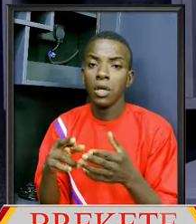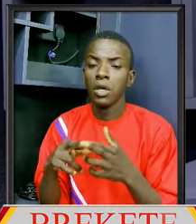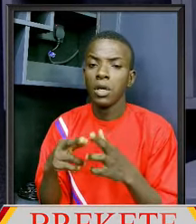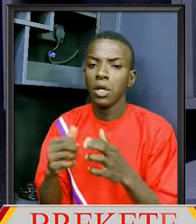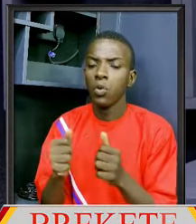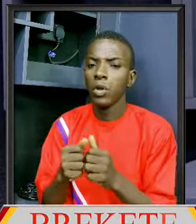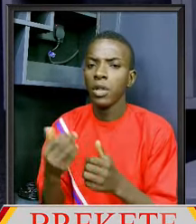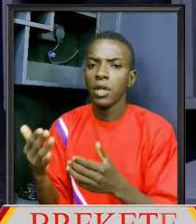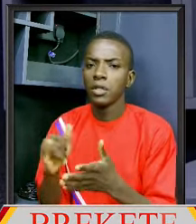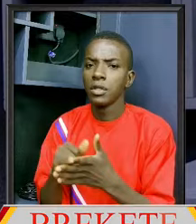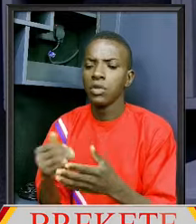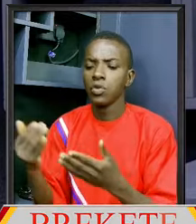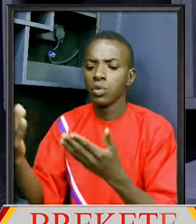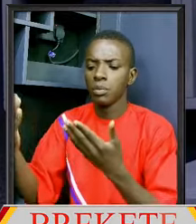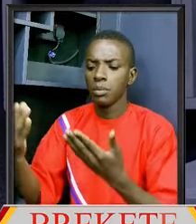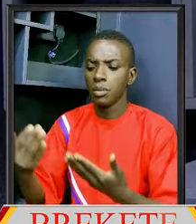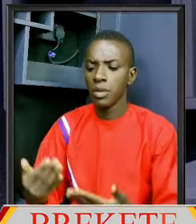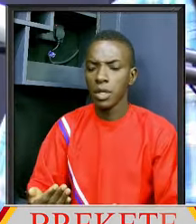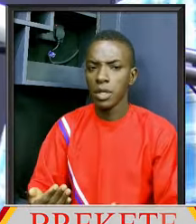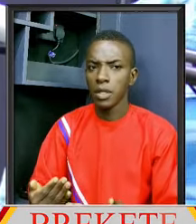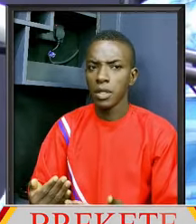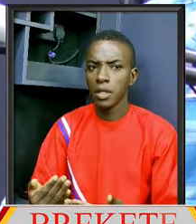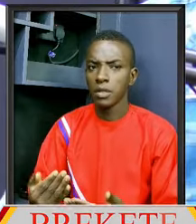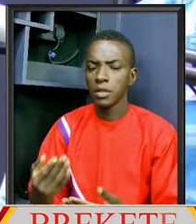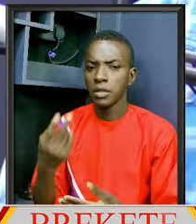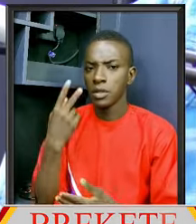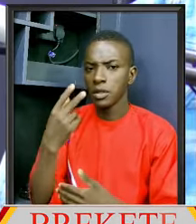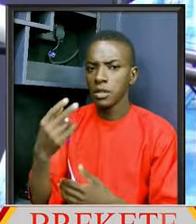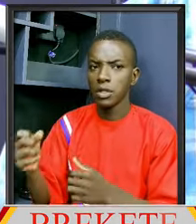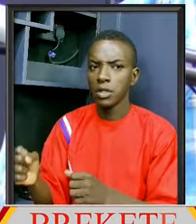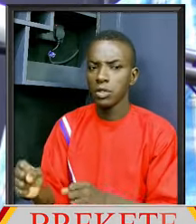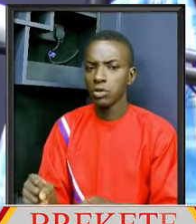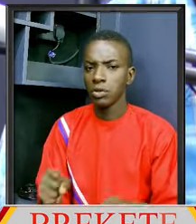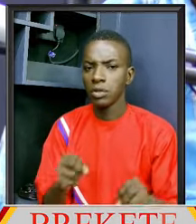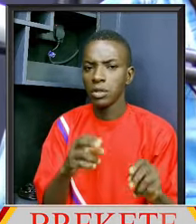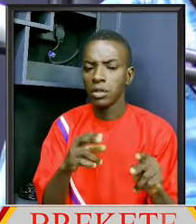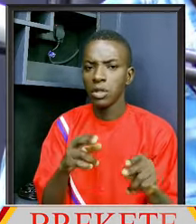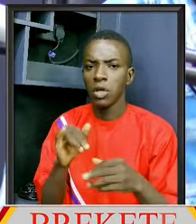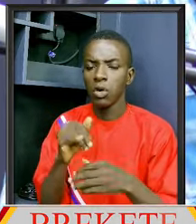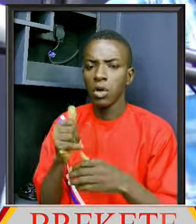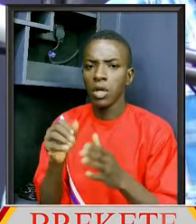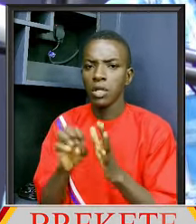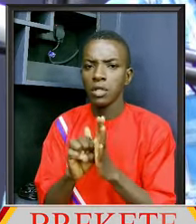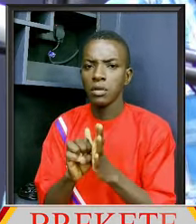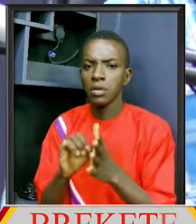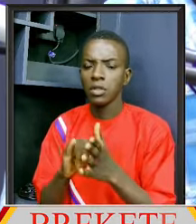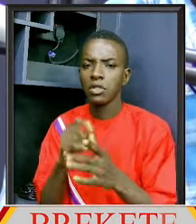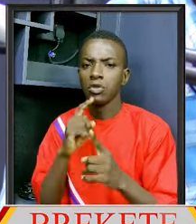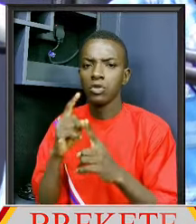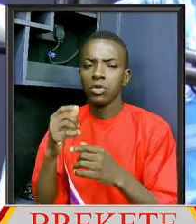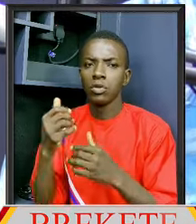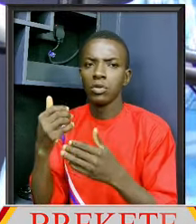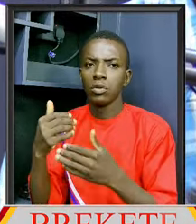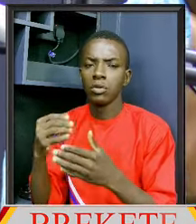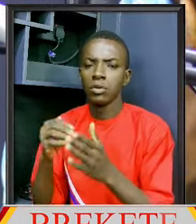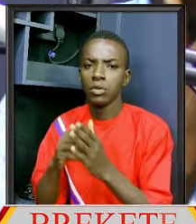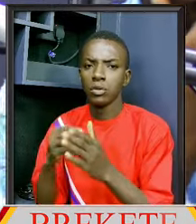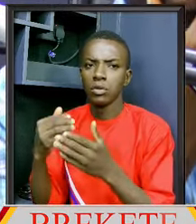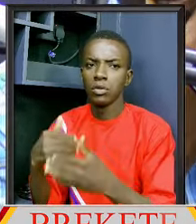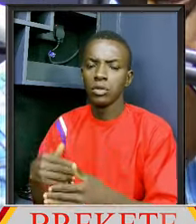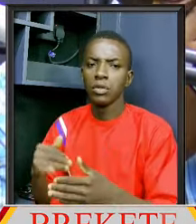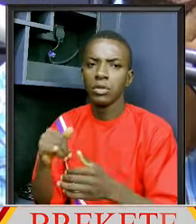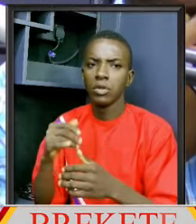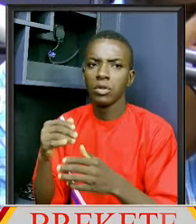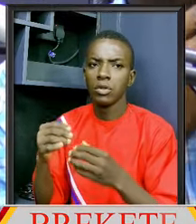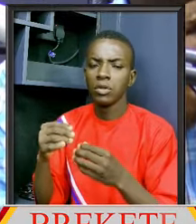with things we want they bring as we they see them for street. Because the other example where we won't talk on your own side, but I know what make we bite